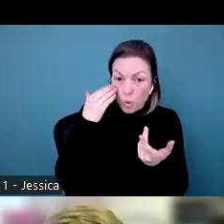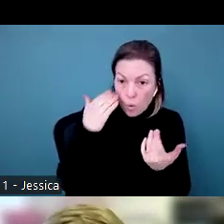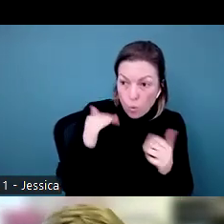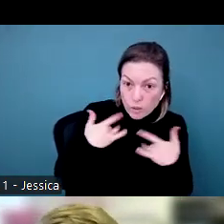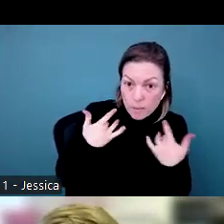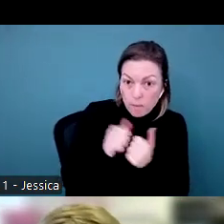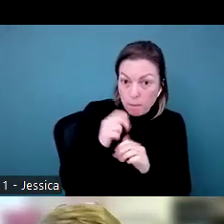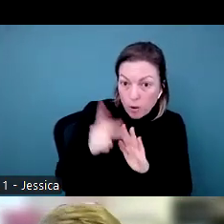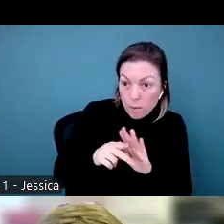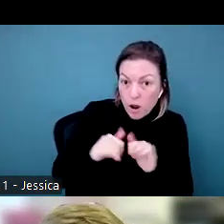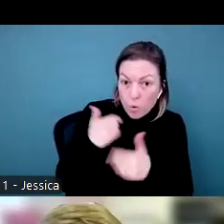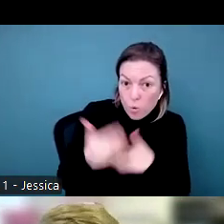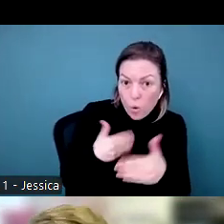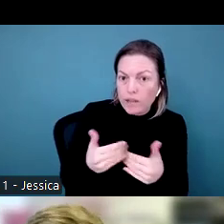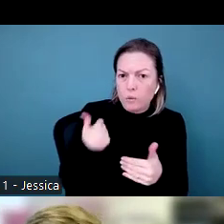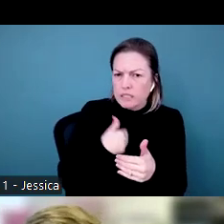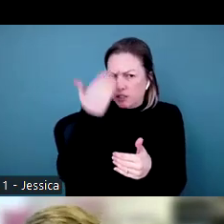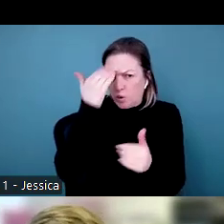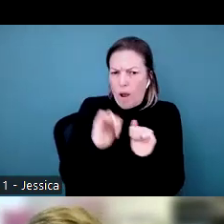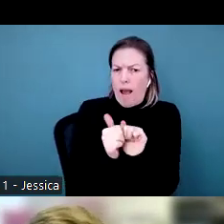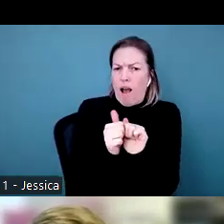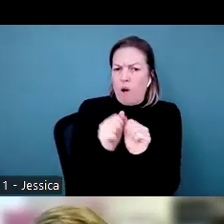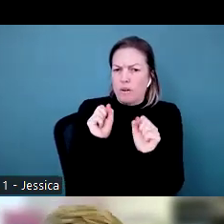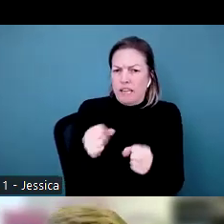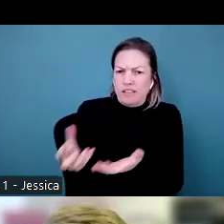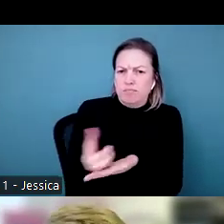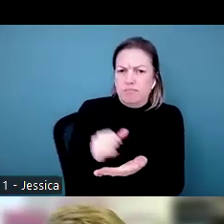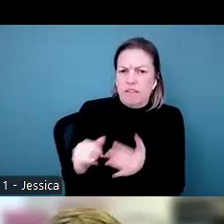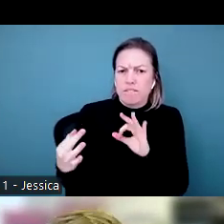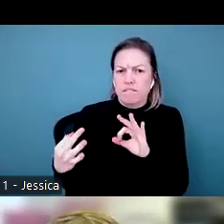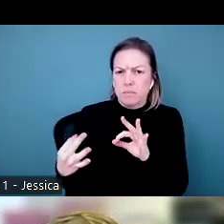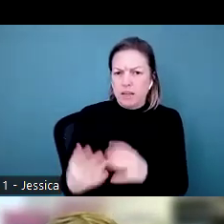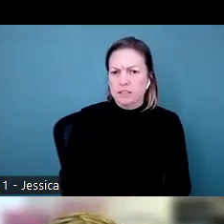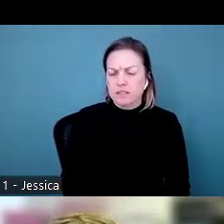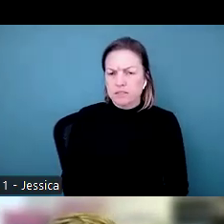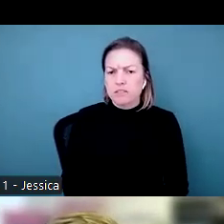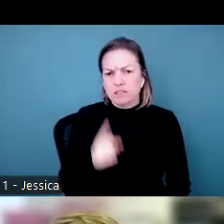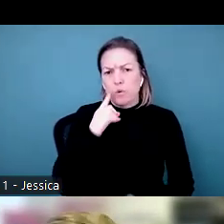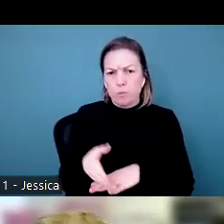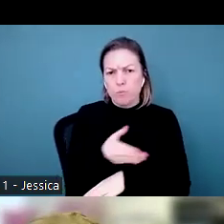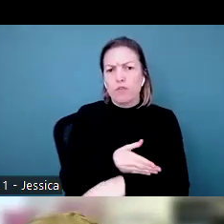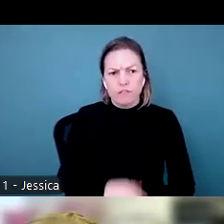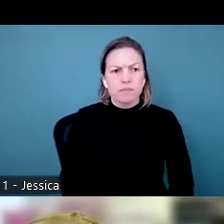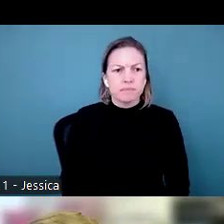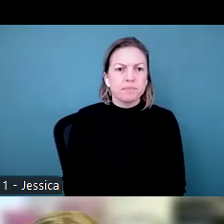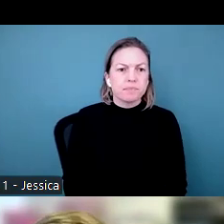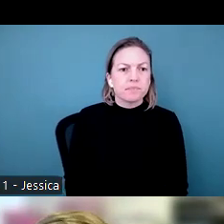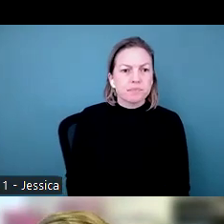needs if this program is working well, or if it needs to be improved. So program evaluation and improvement. Next slide.